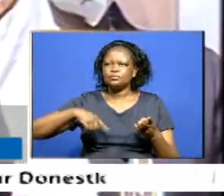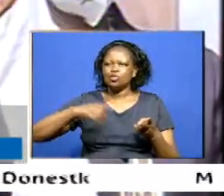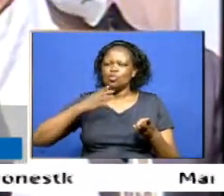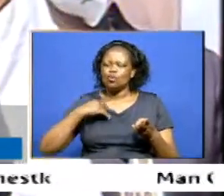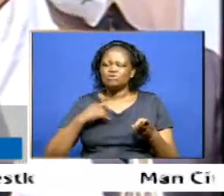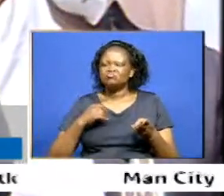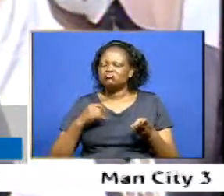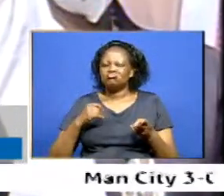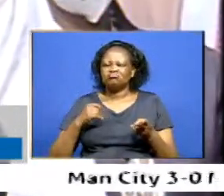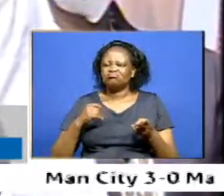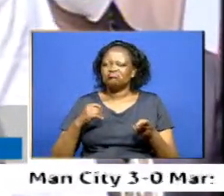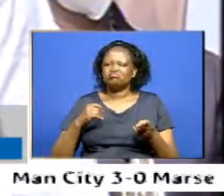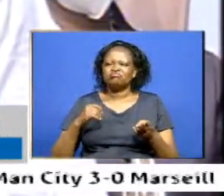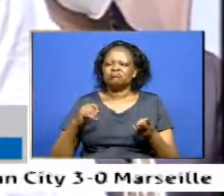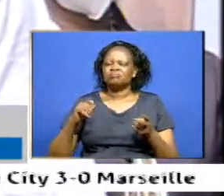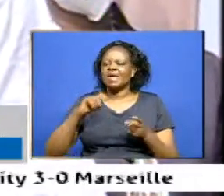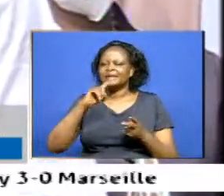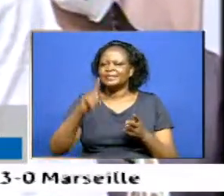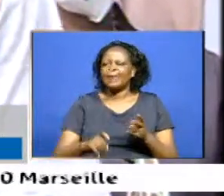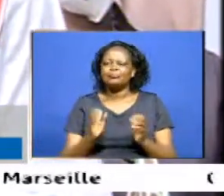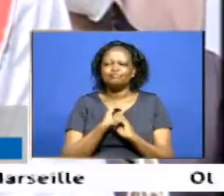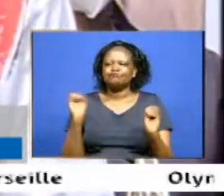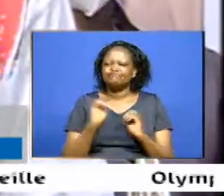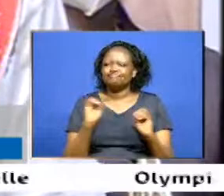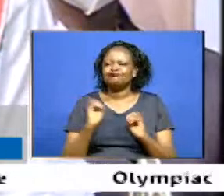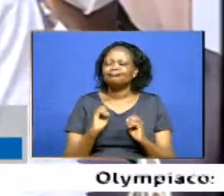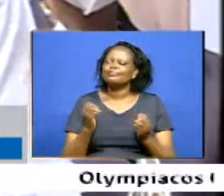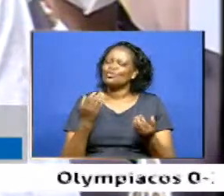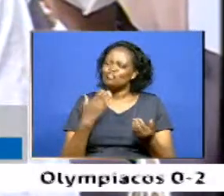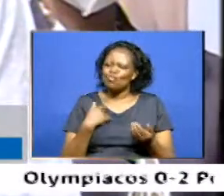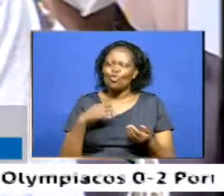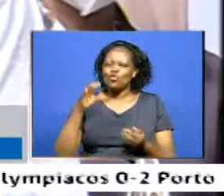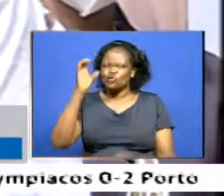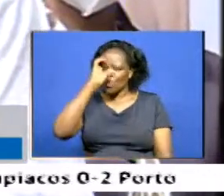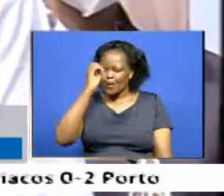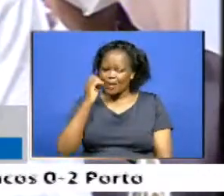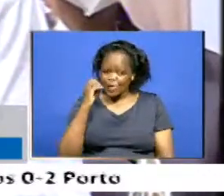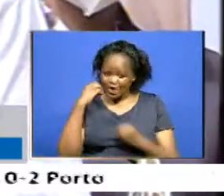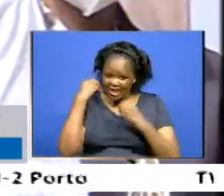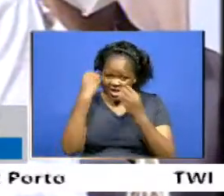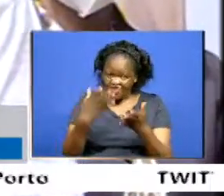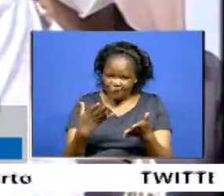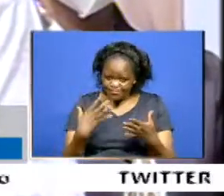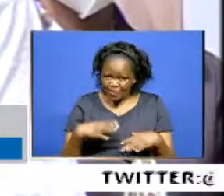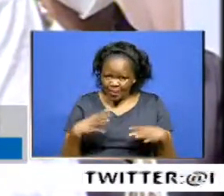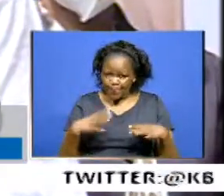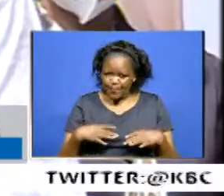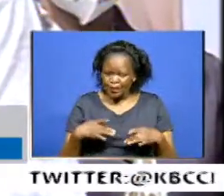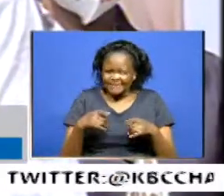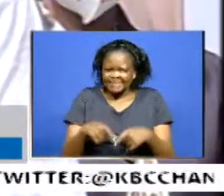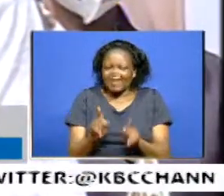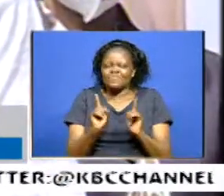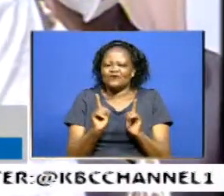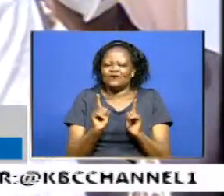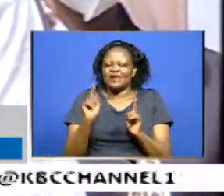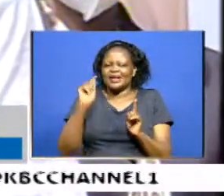shule. Sisi tunataka tupeleke hii maoni mbele ya wananchi ya Kenya ili Wakenya